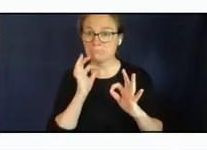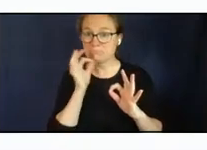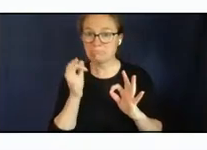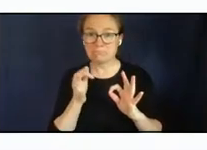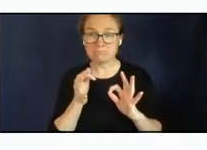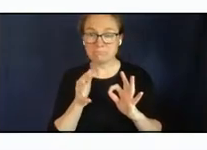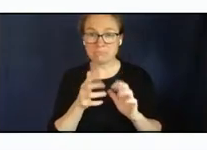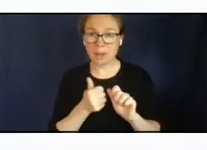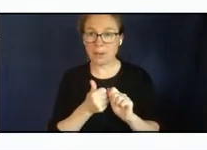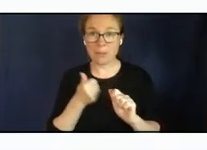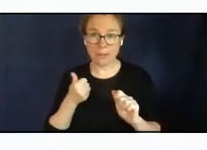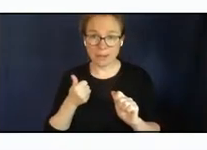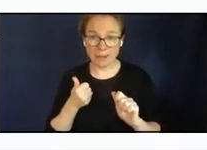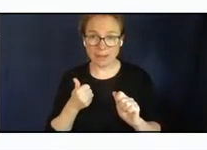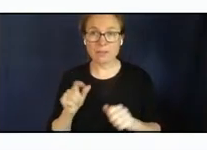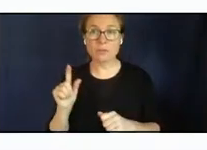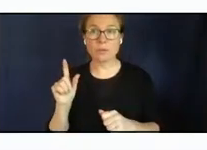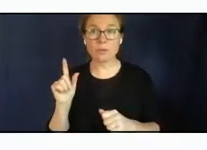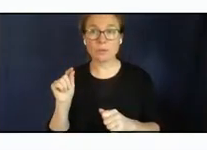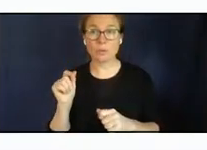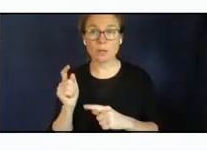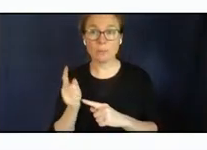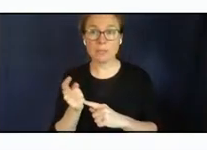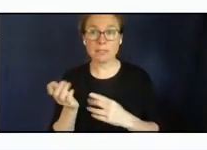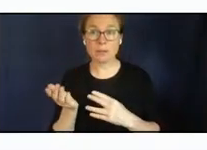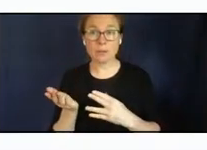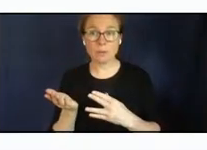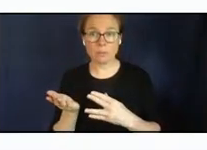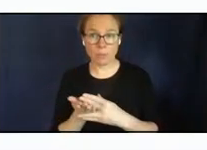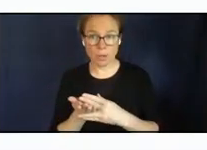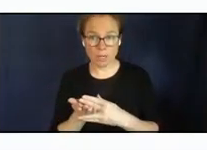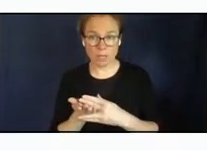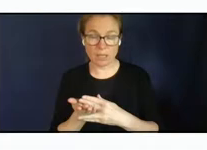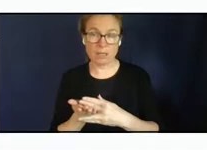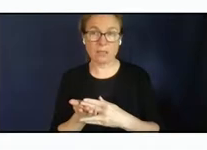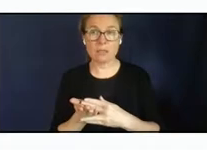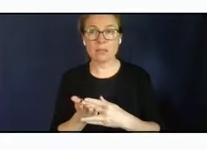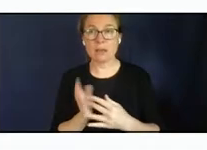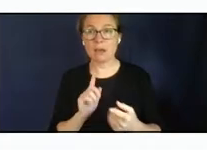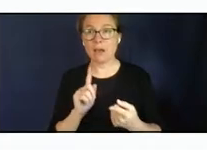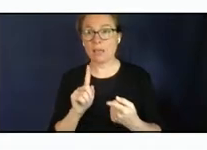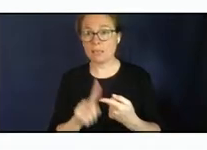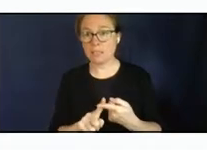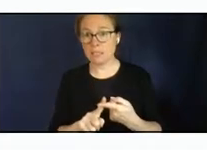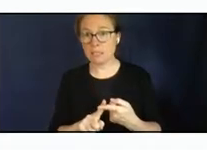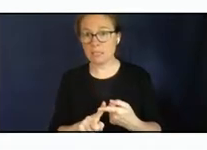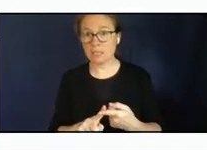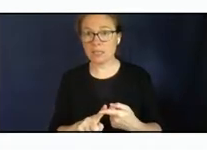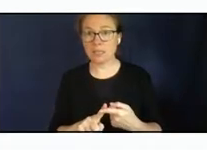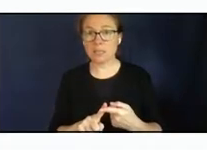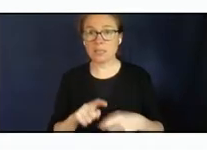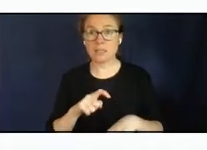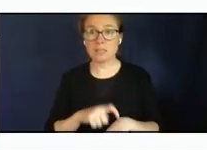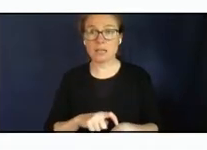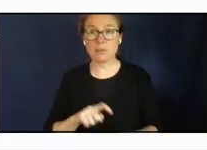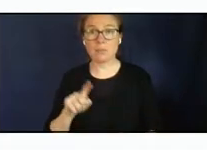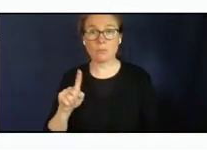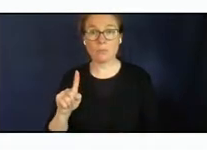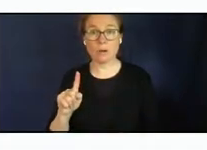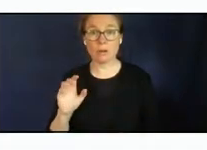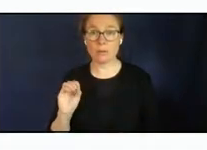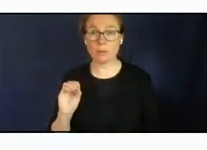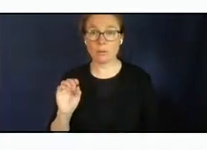The 20 minutes will take us to, say, 5 past the hour, which is 10 minutes before the